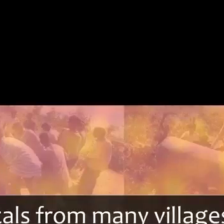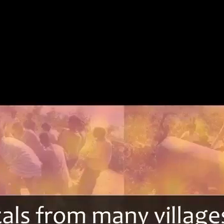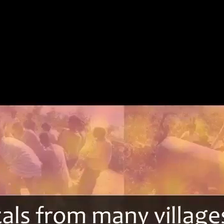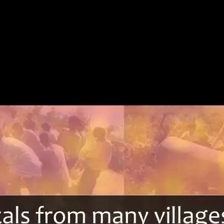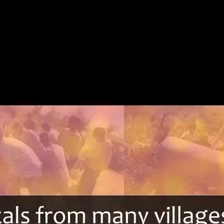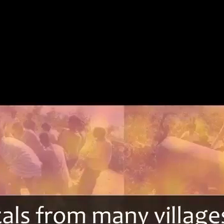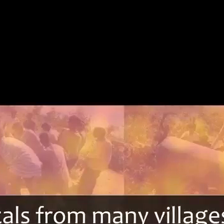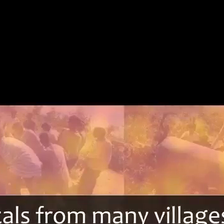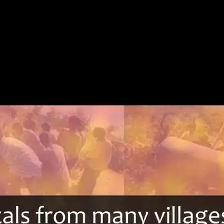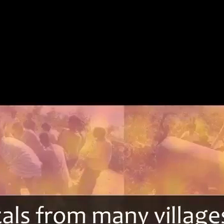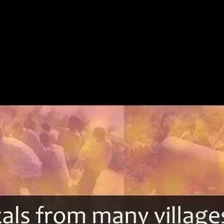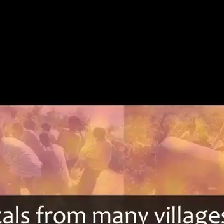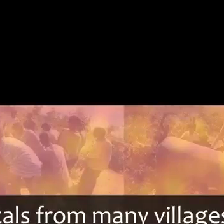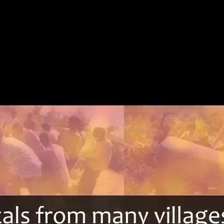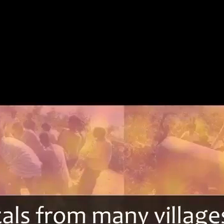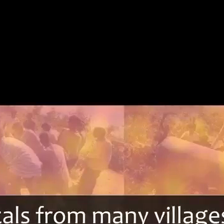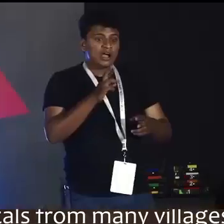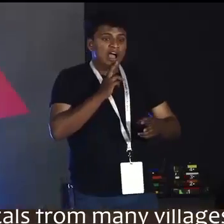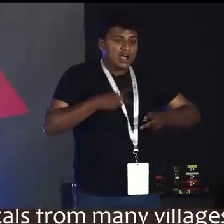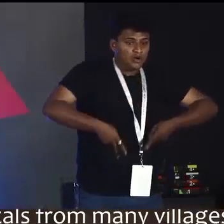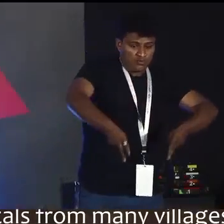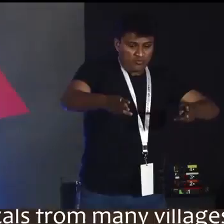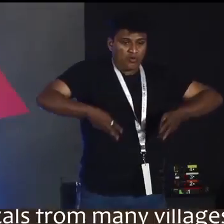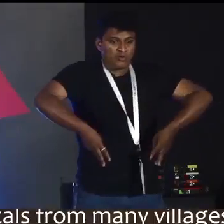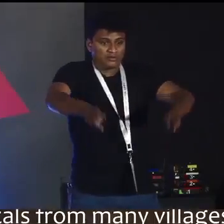Roads in the difficult terrain,